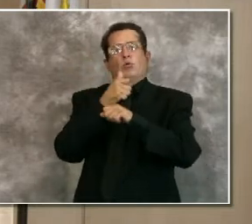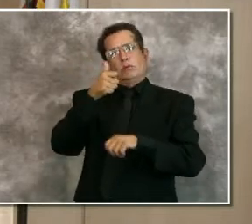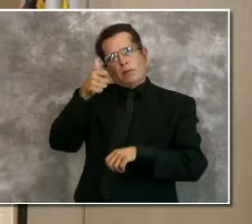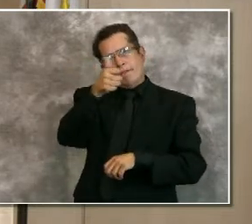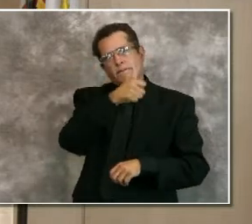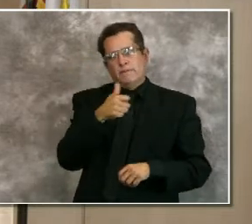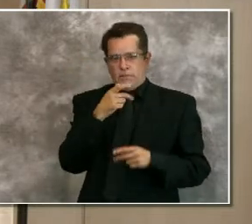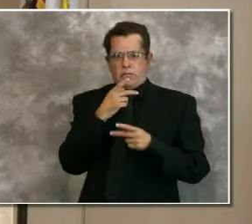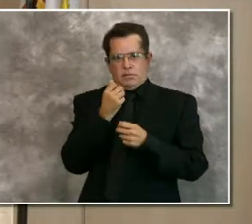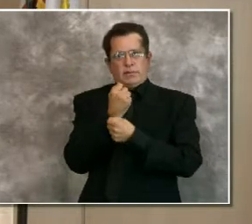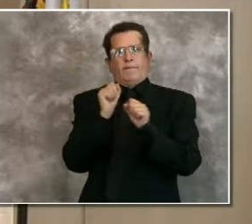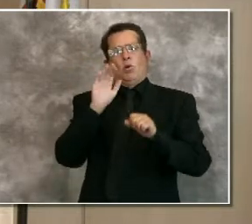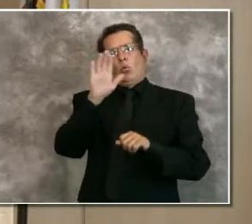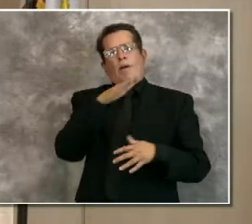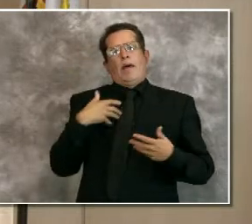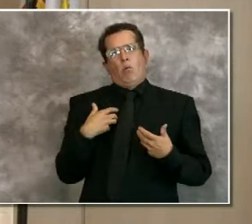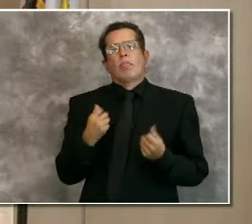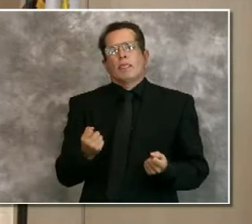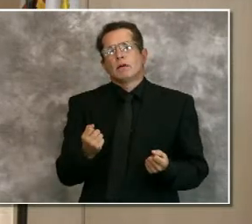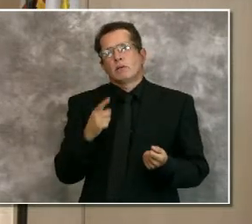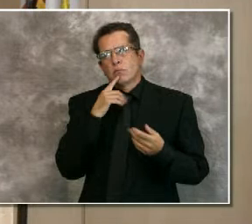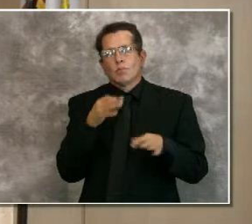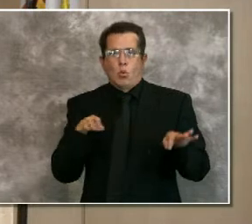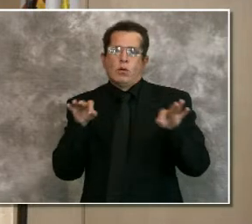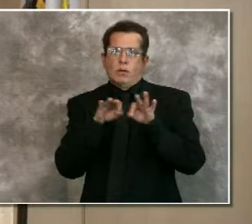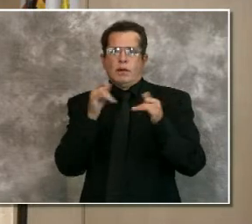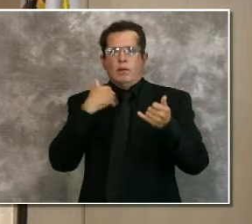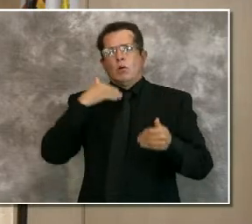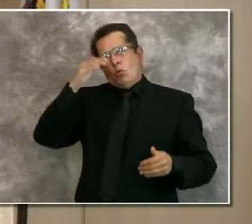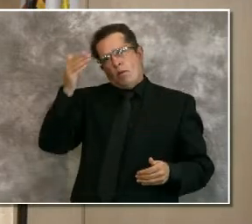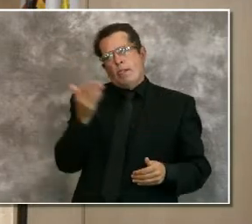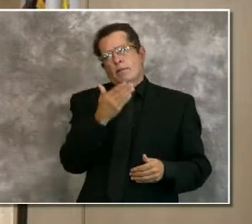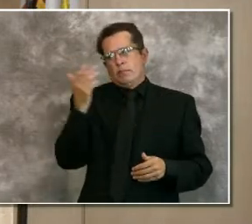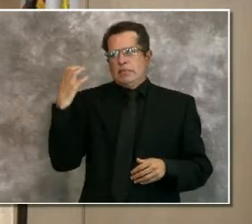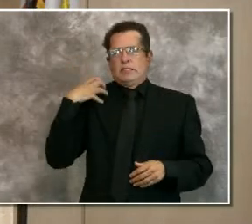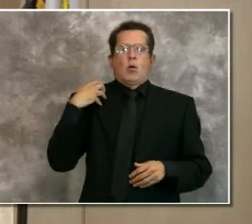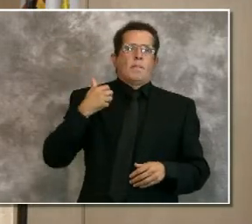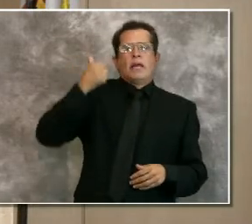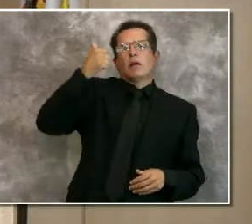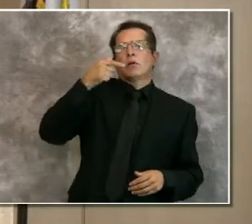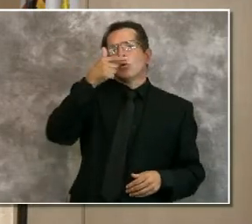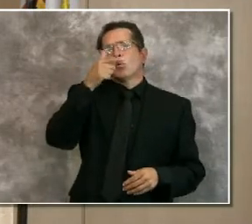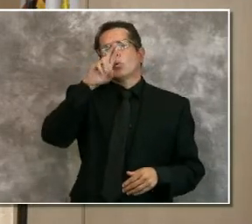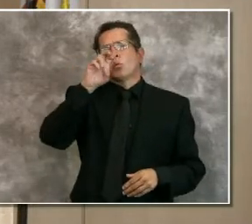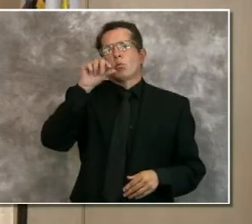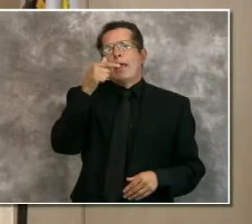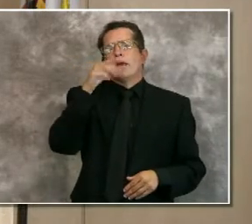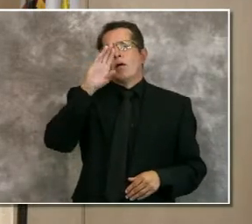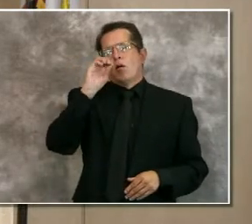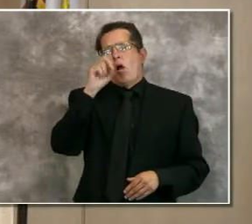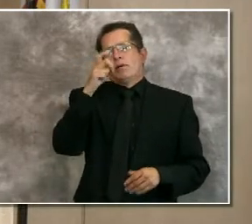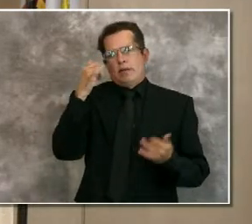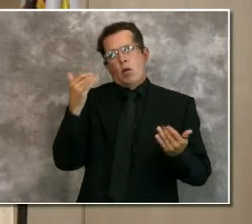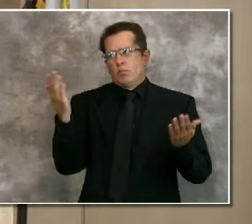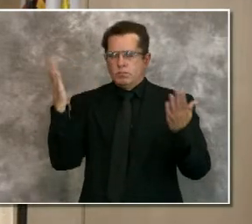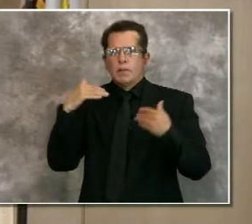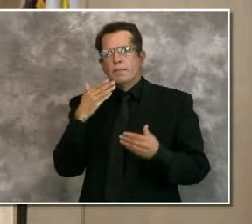our collective health. So now please welcome back to the podium Chairman Greg Cox. Thank you.